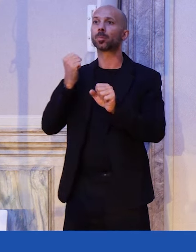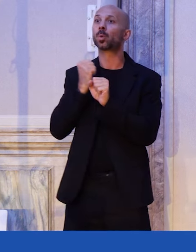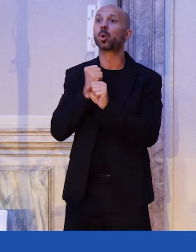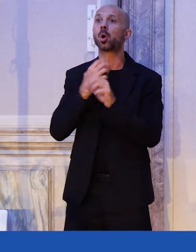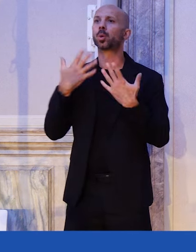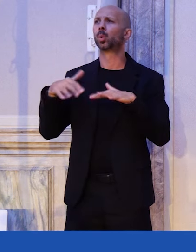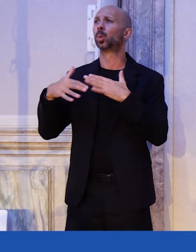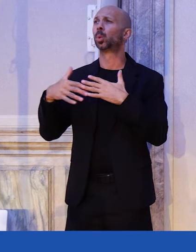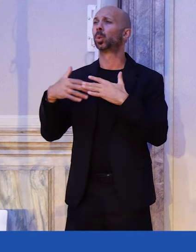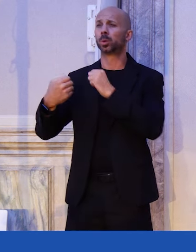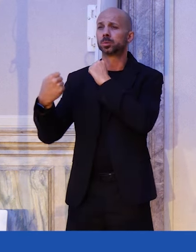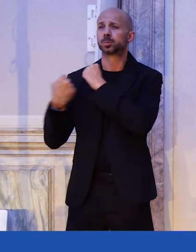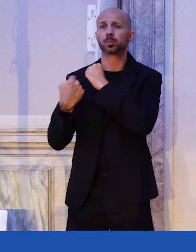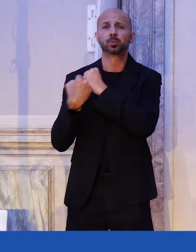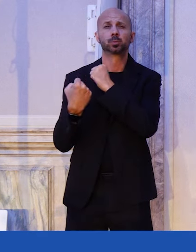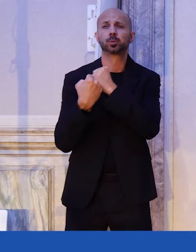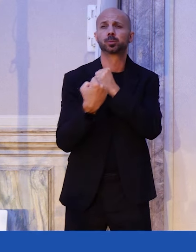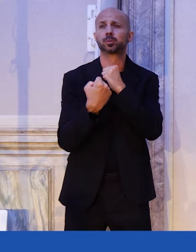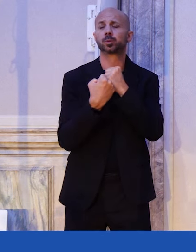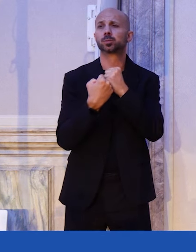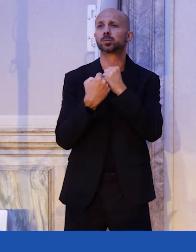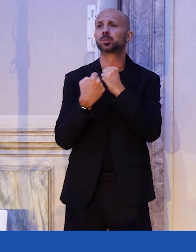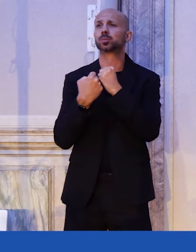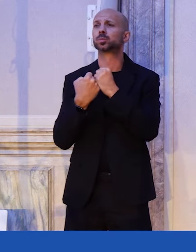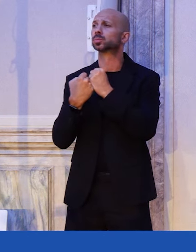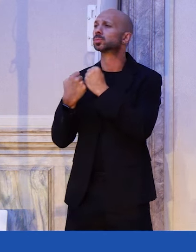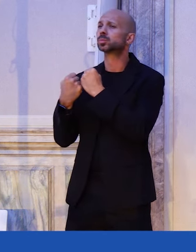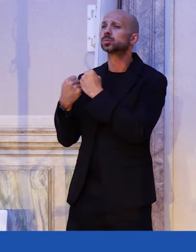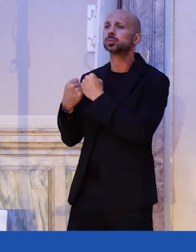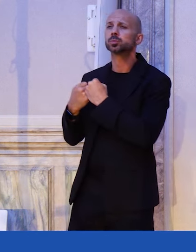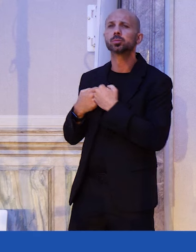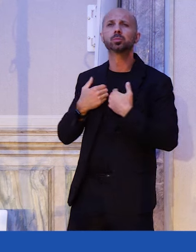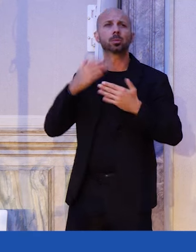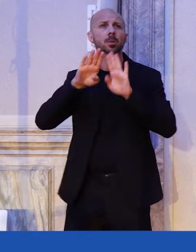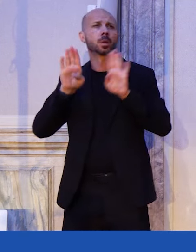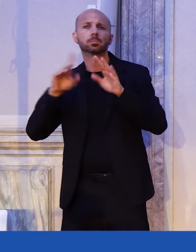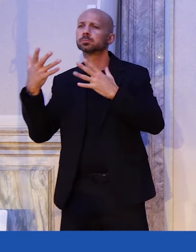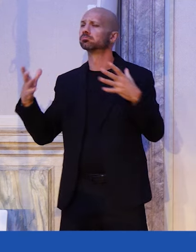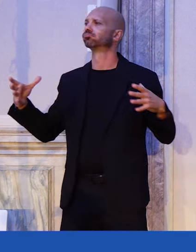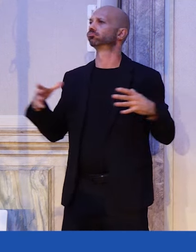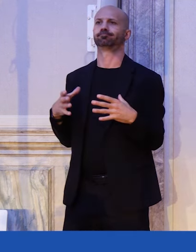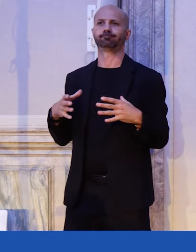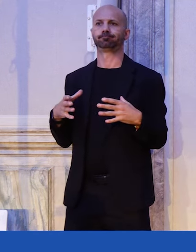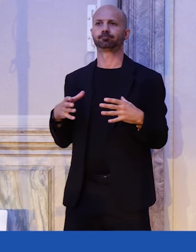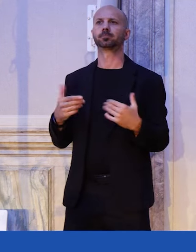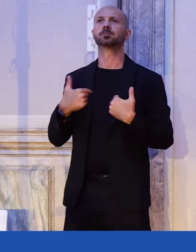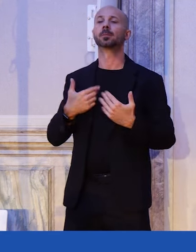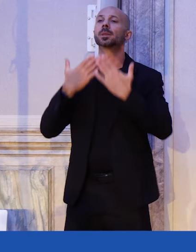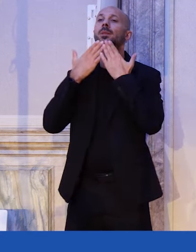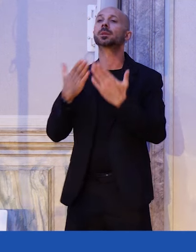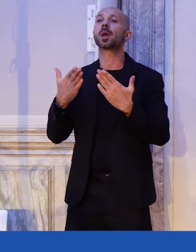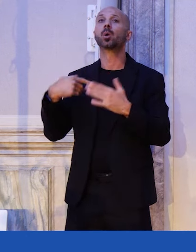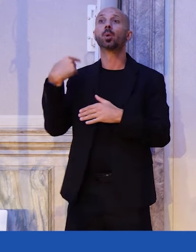from countless sources we therefore wish to thank everyone who has helped us along the way to all of our